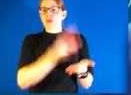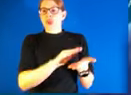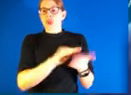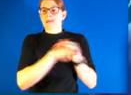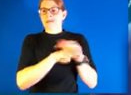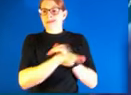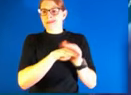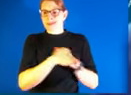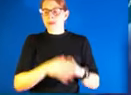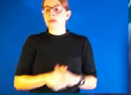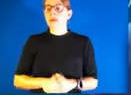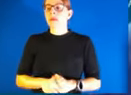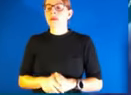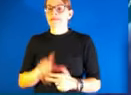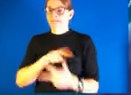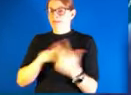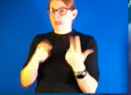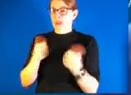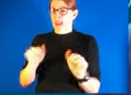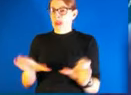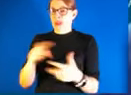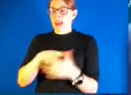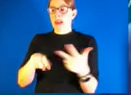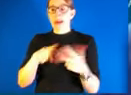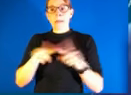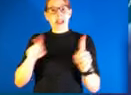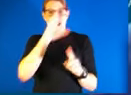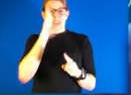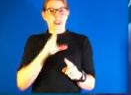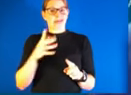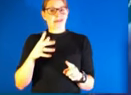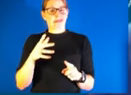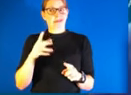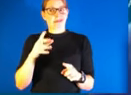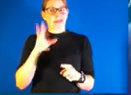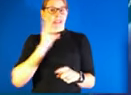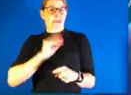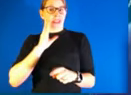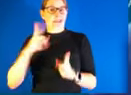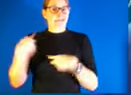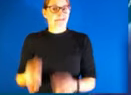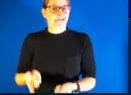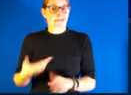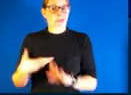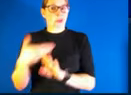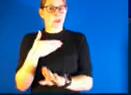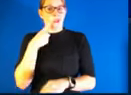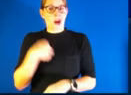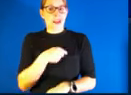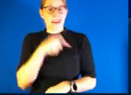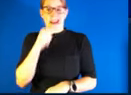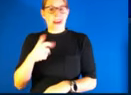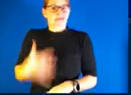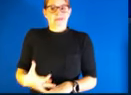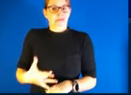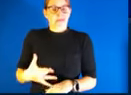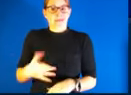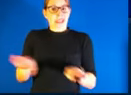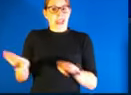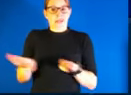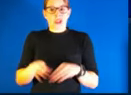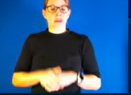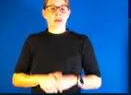on trying to do those things, but those are unprecedented in our region for certain, and that's just not normal behavior for us. Yeah, Dr. Jacobson, my next question was